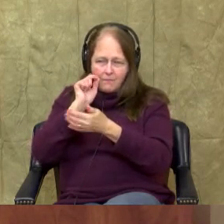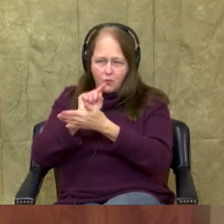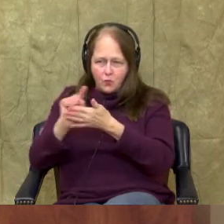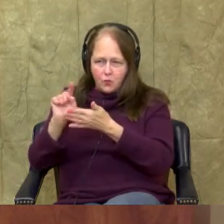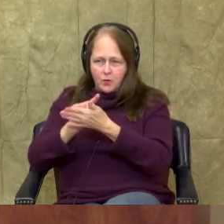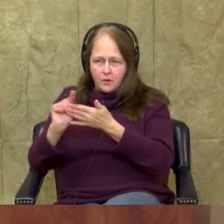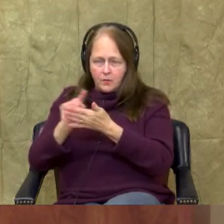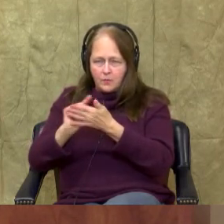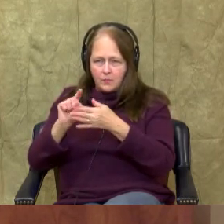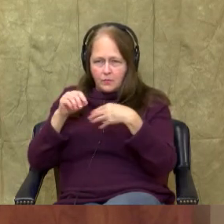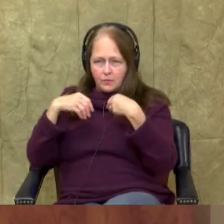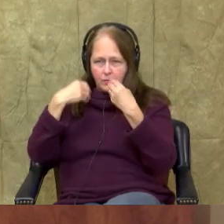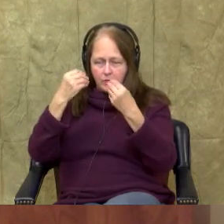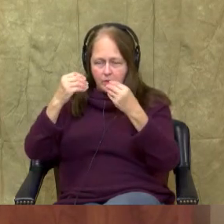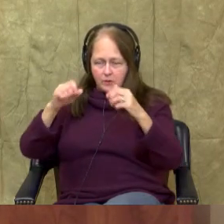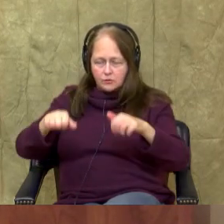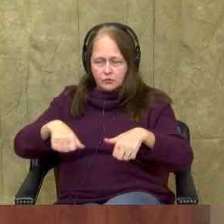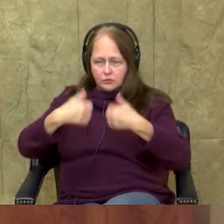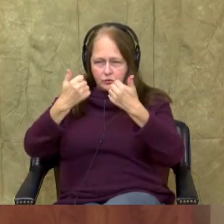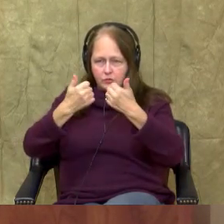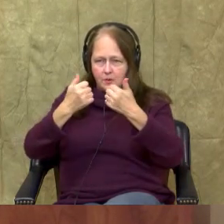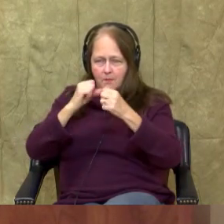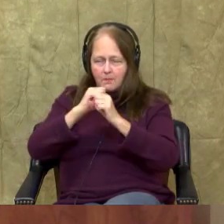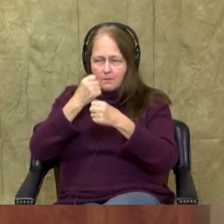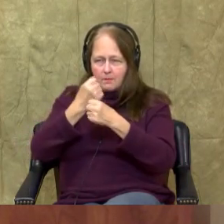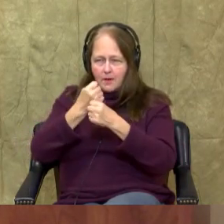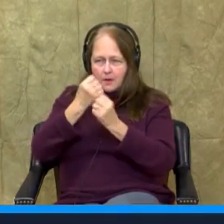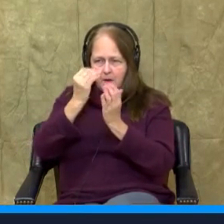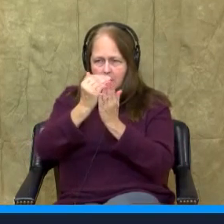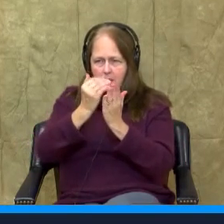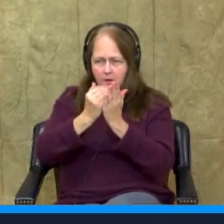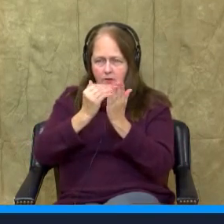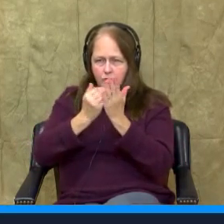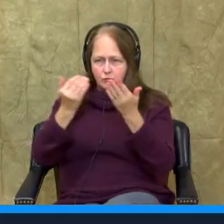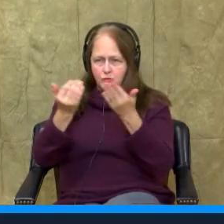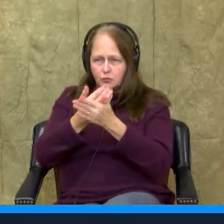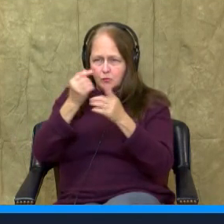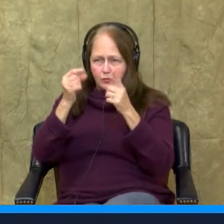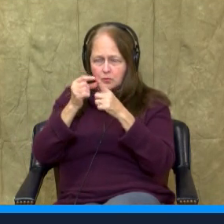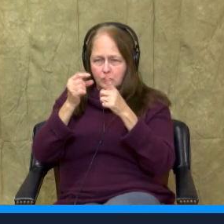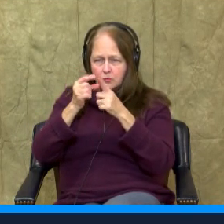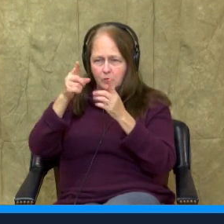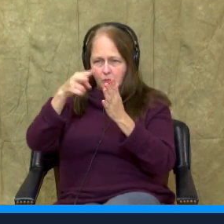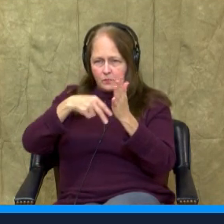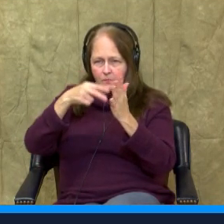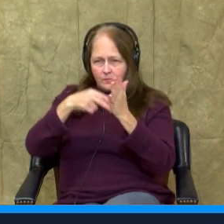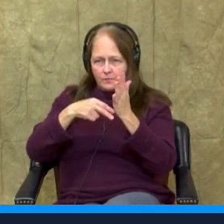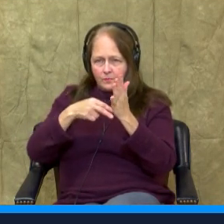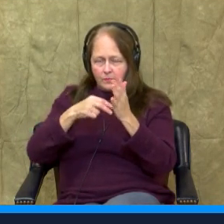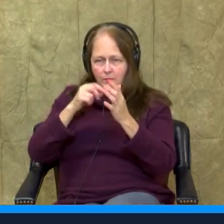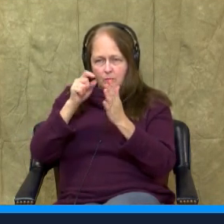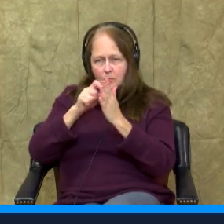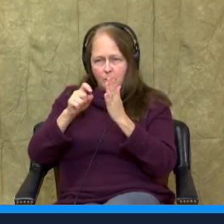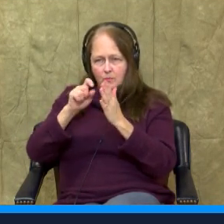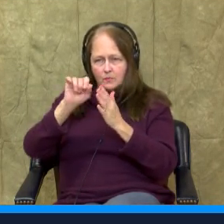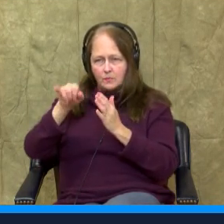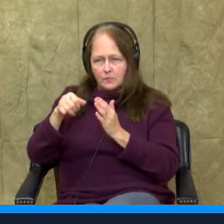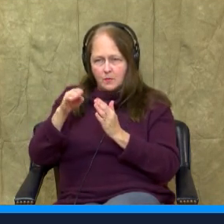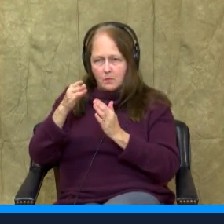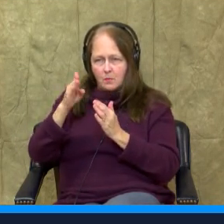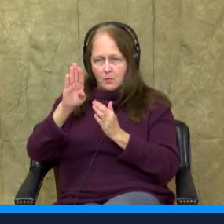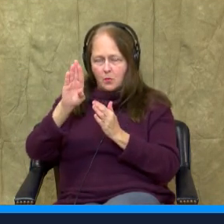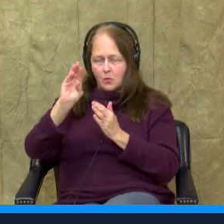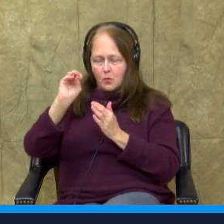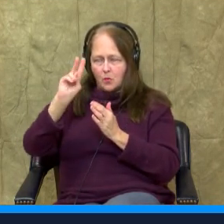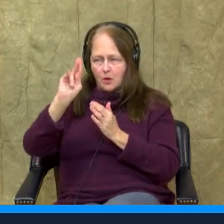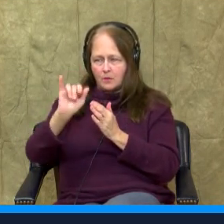And I would like to leave you with a challenge. Maybe make a list of new words that you've come across as you're reading, or maybe even read a poem like